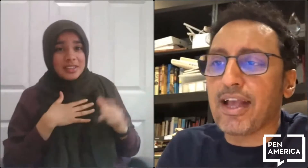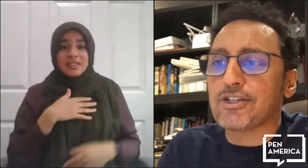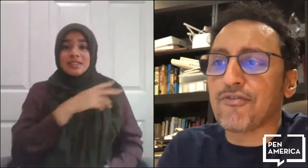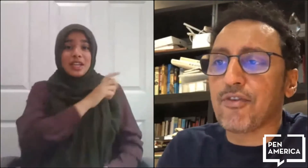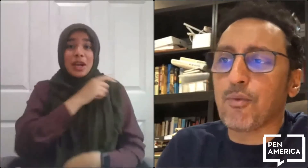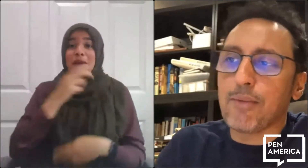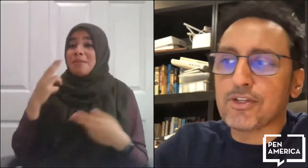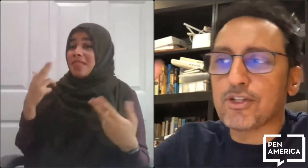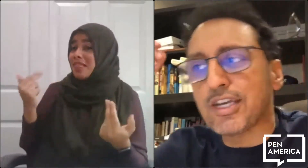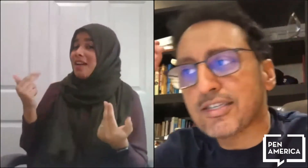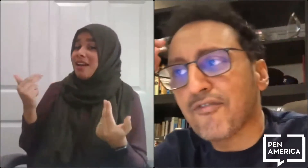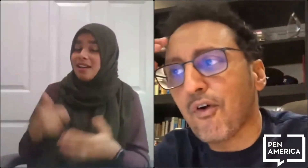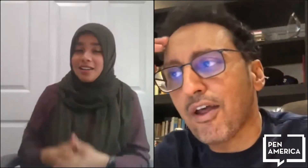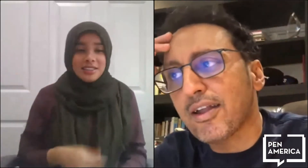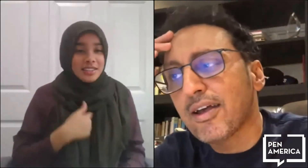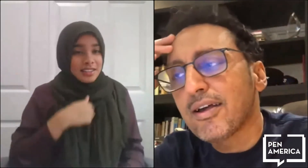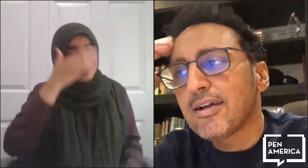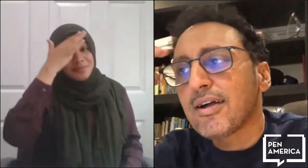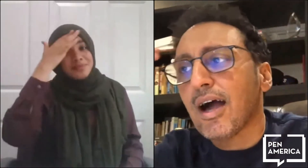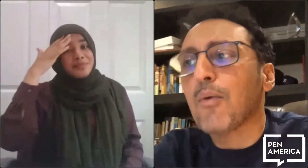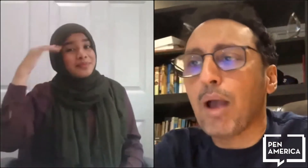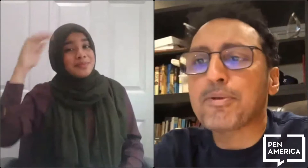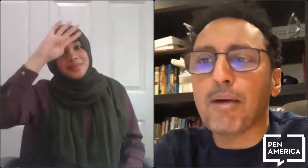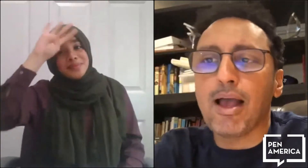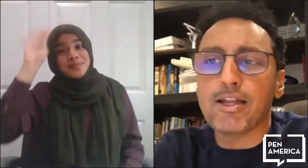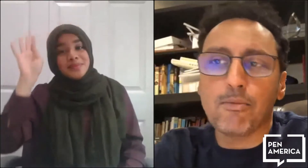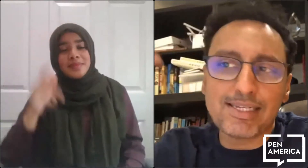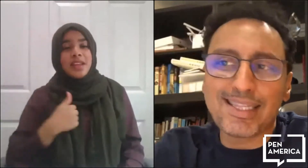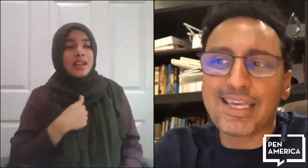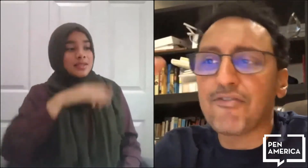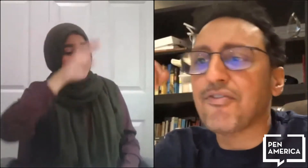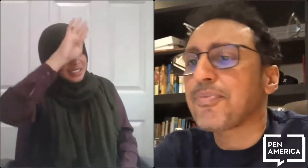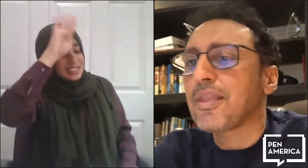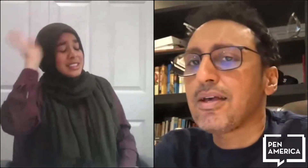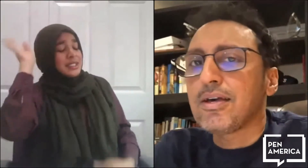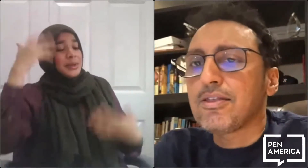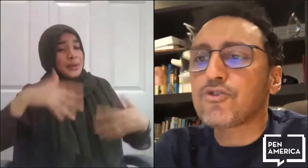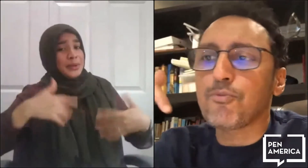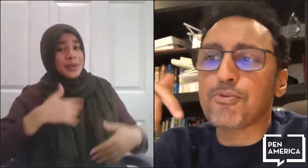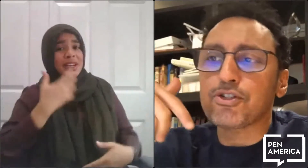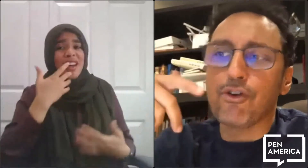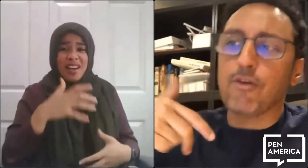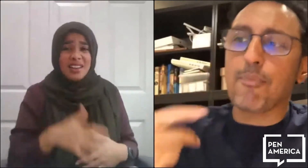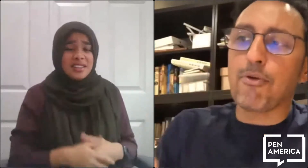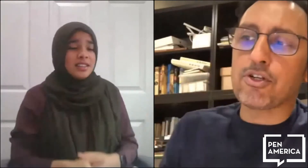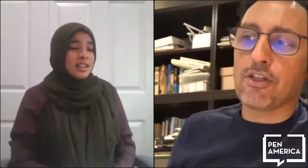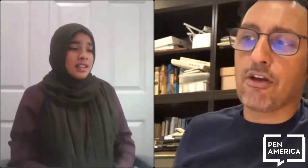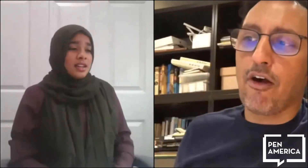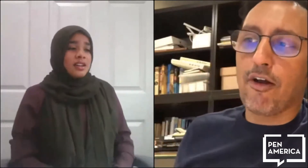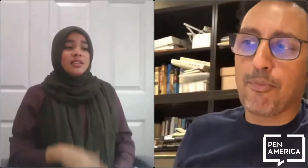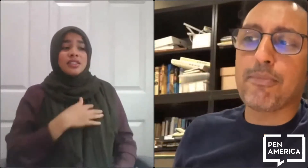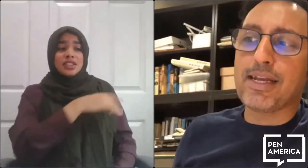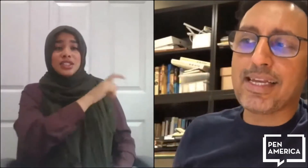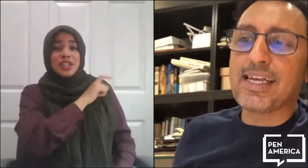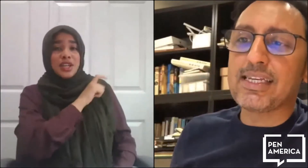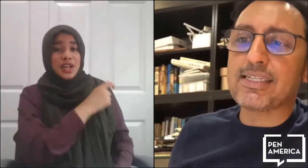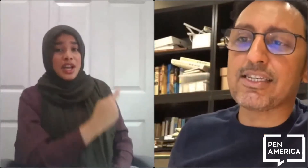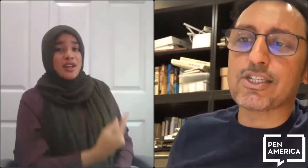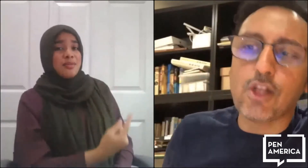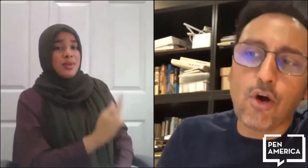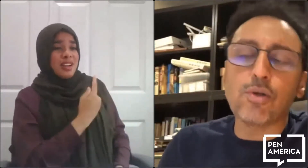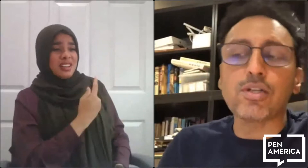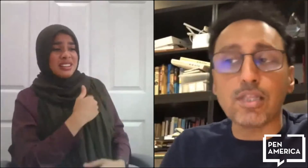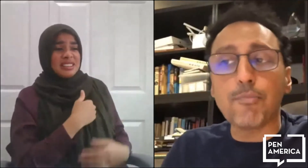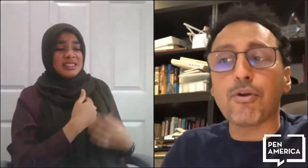out a handkerchief and wiped his cheeks and forehead. I wiped mine on my sleeve. The trooper's earlier approach to the car had put me at ease.